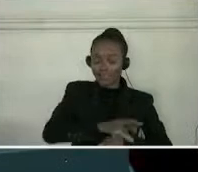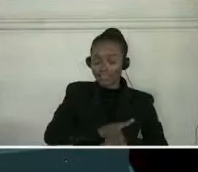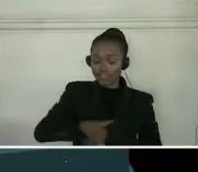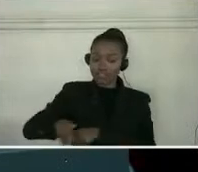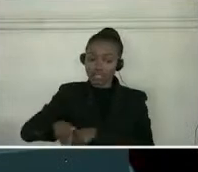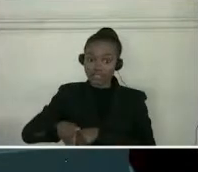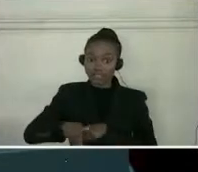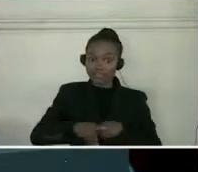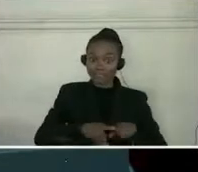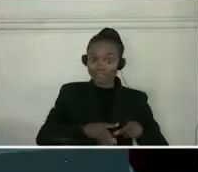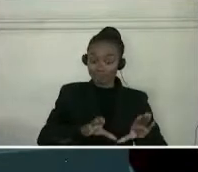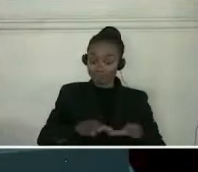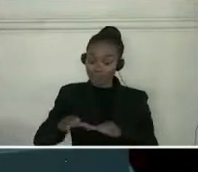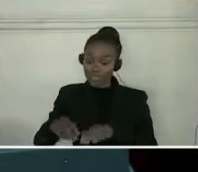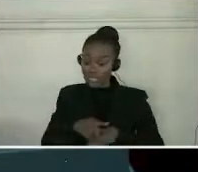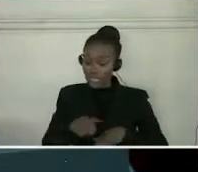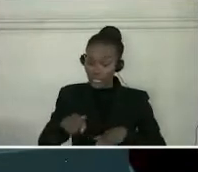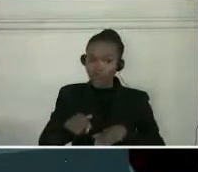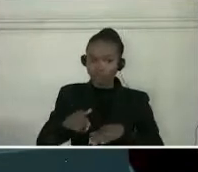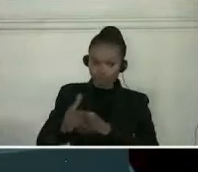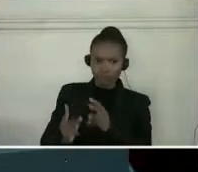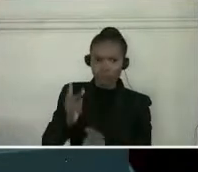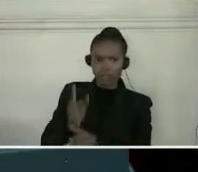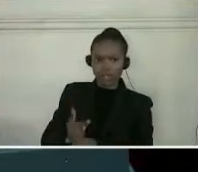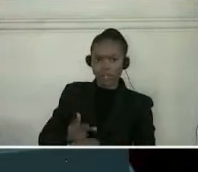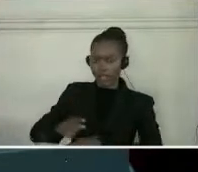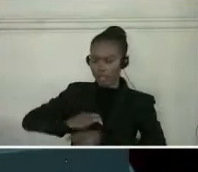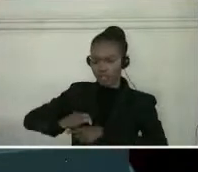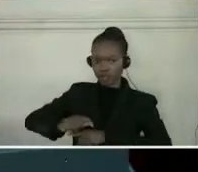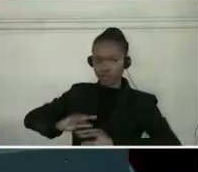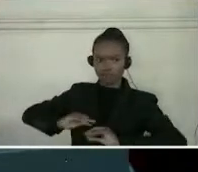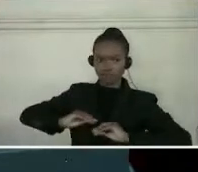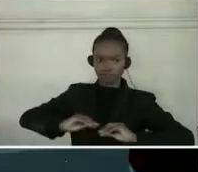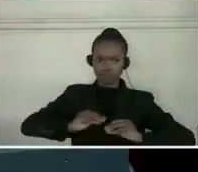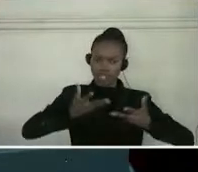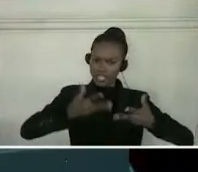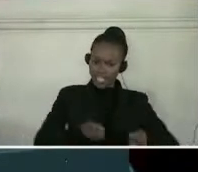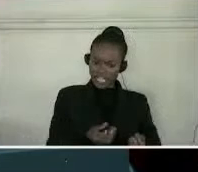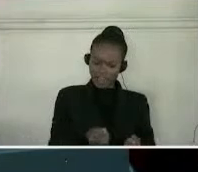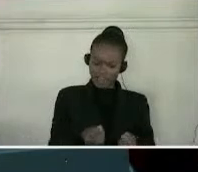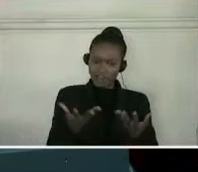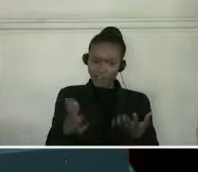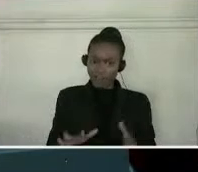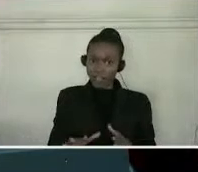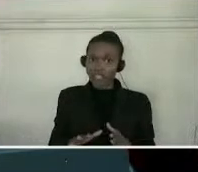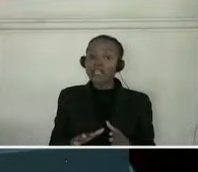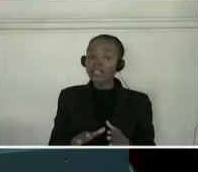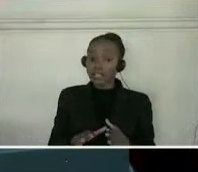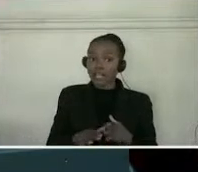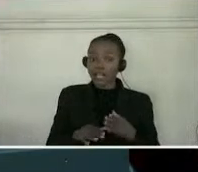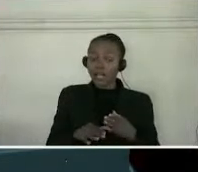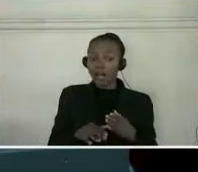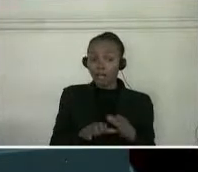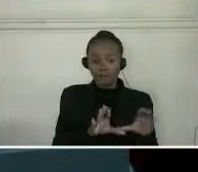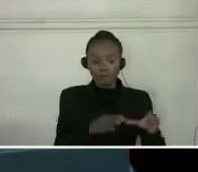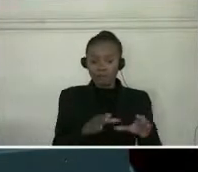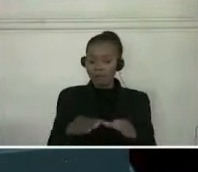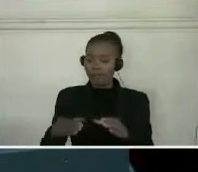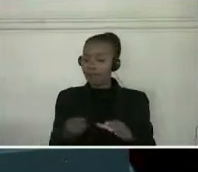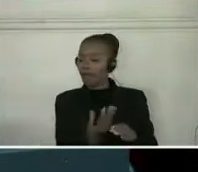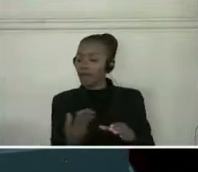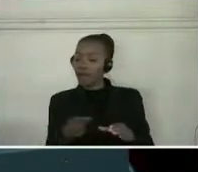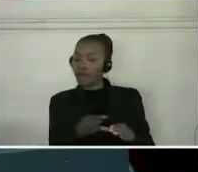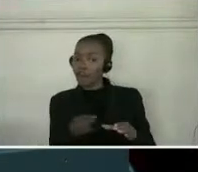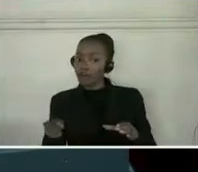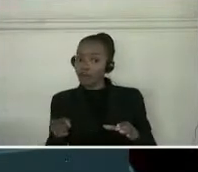been re-activated training have been provided to 45 structures members as part of